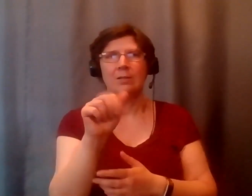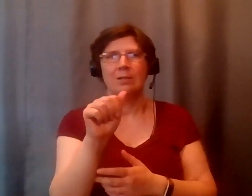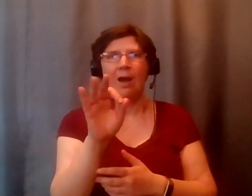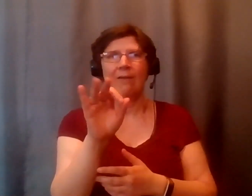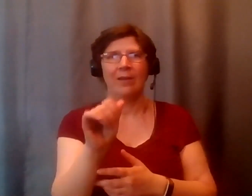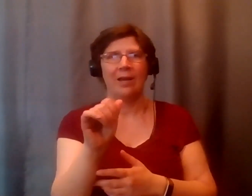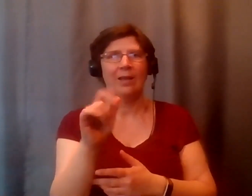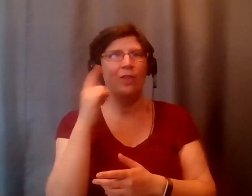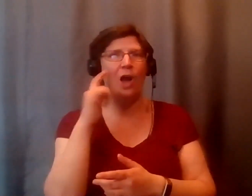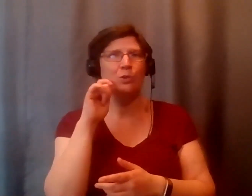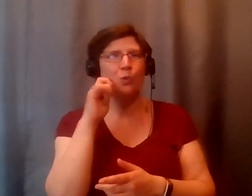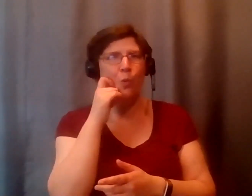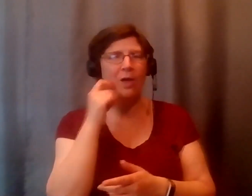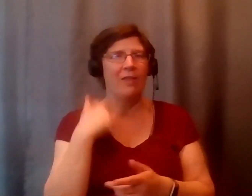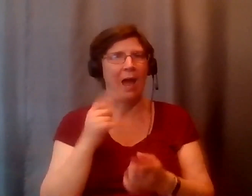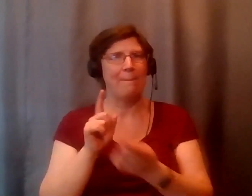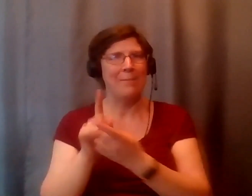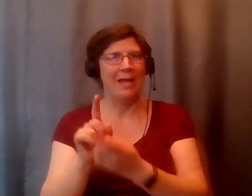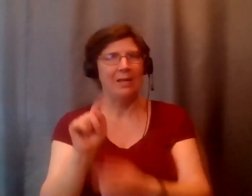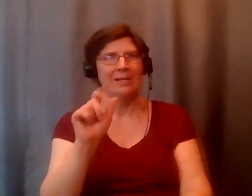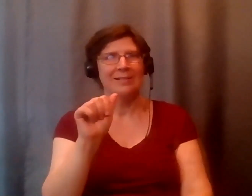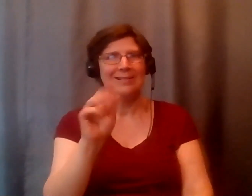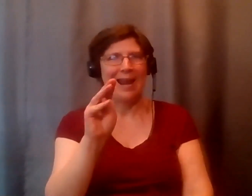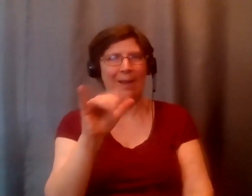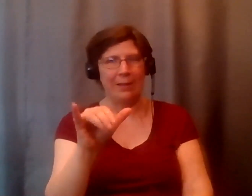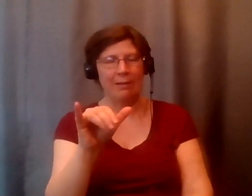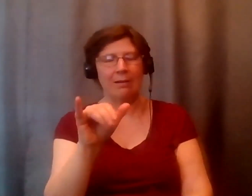that I got to meet Tammy Duckworth.